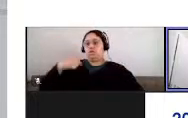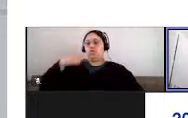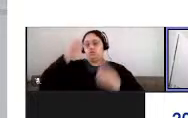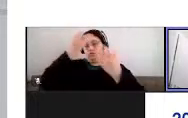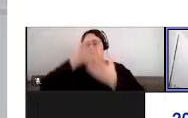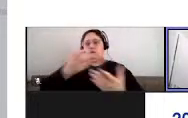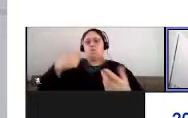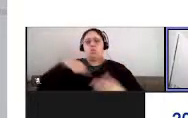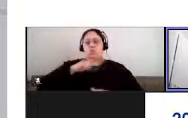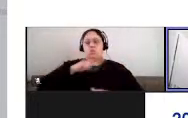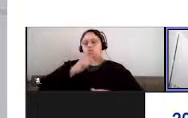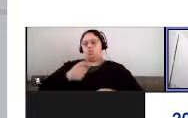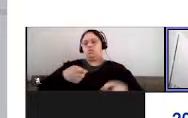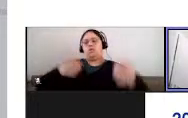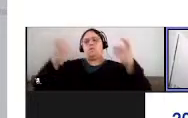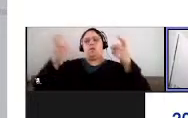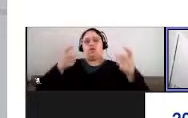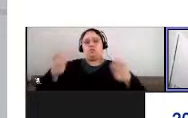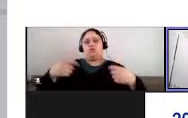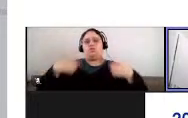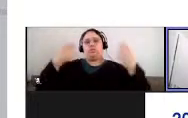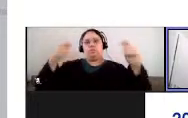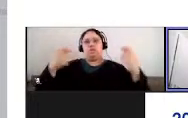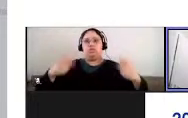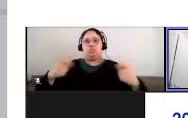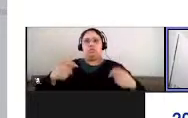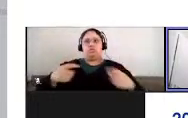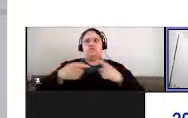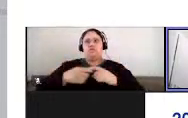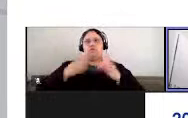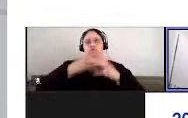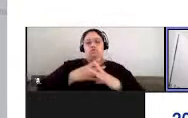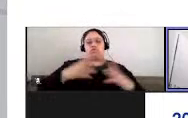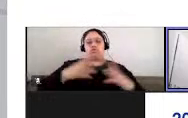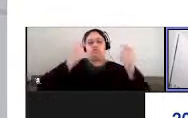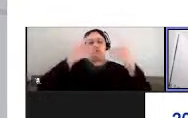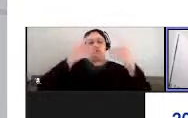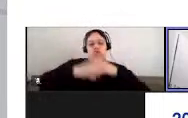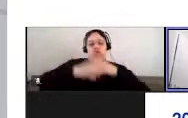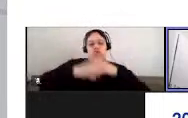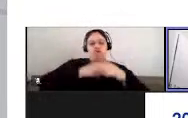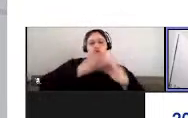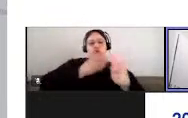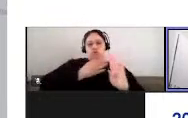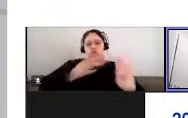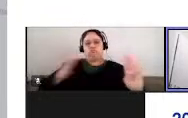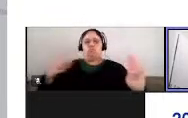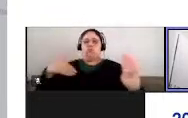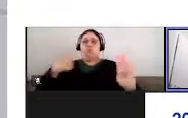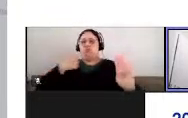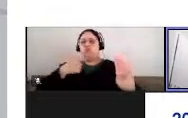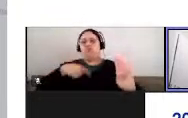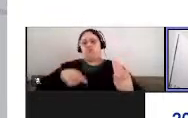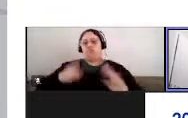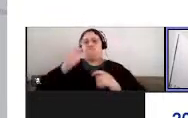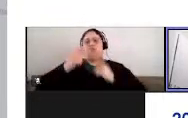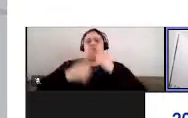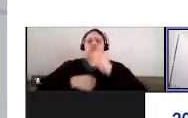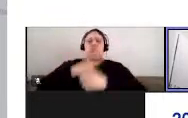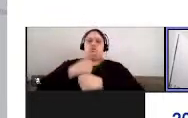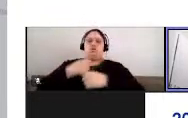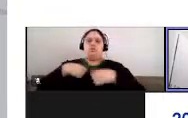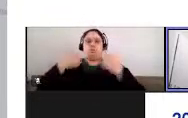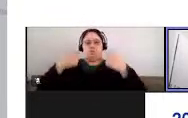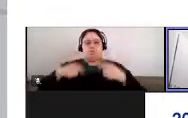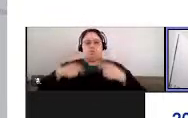really managed our expenditure from the beginning of the financial year, and we're glad to say for this financial year, we've